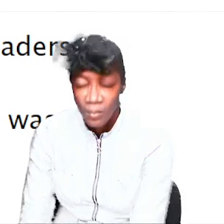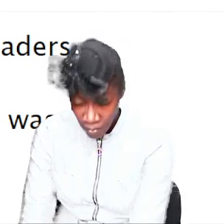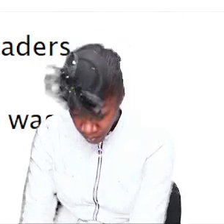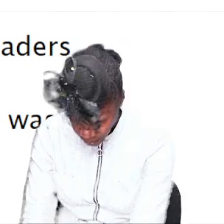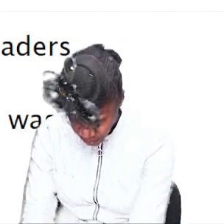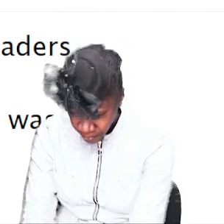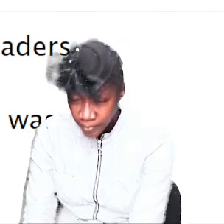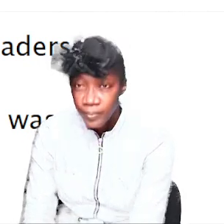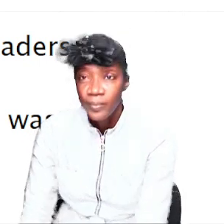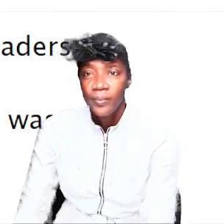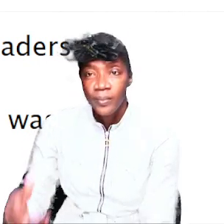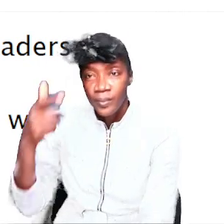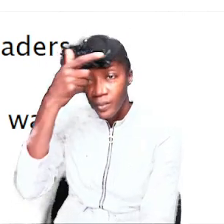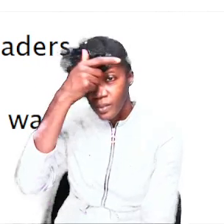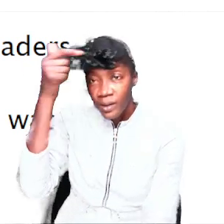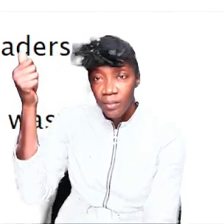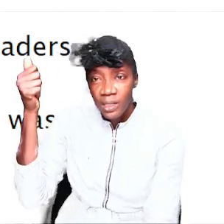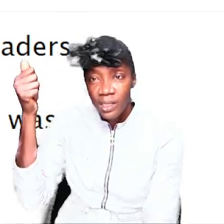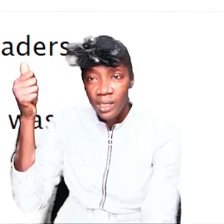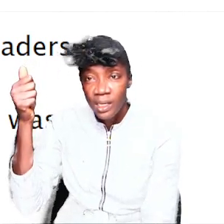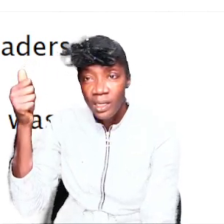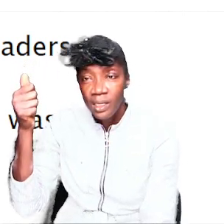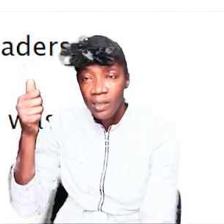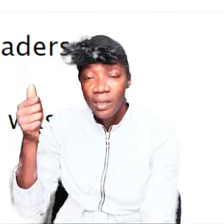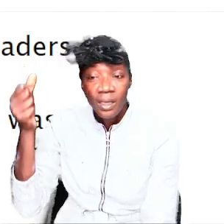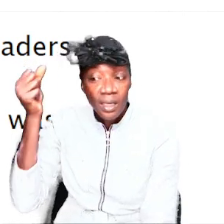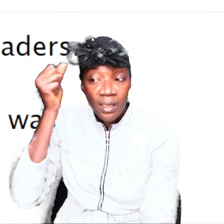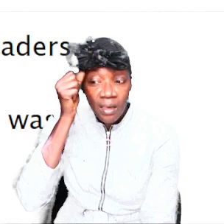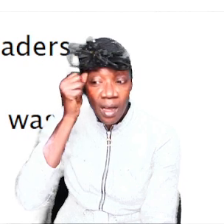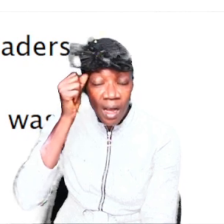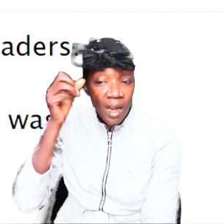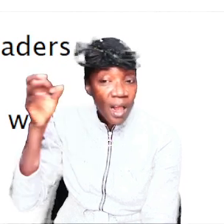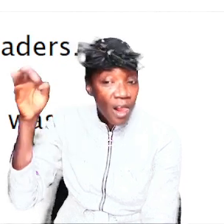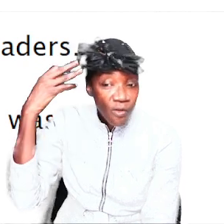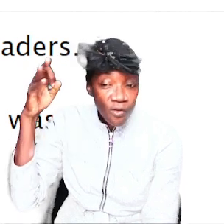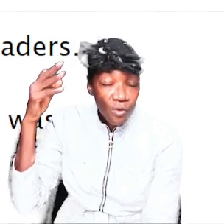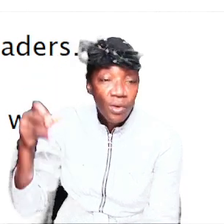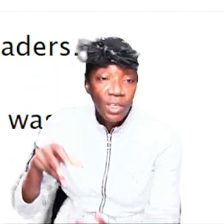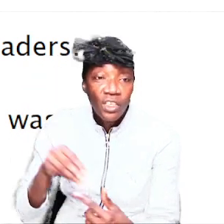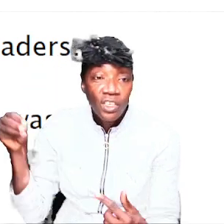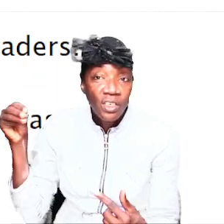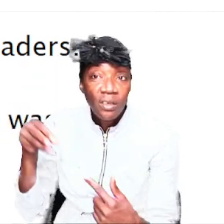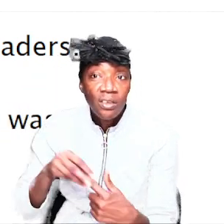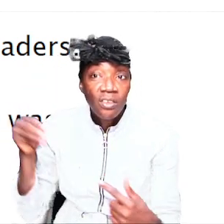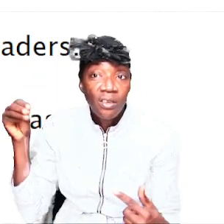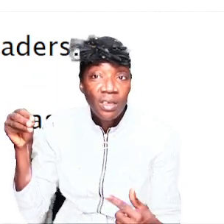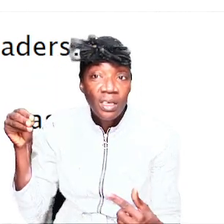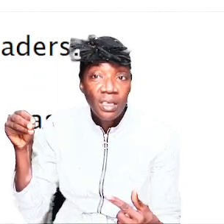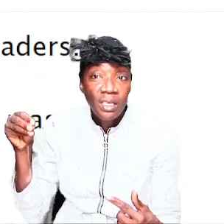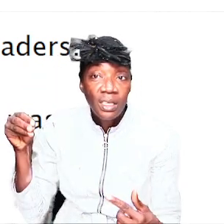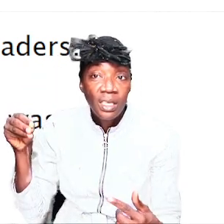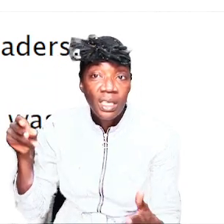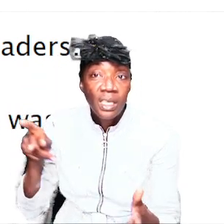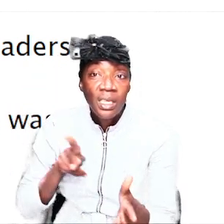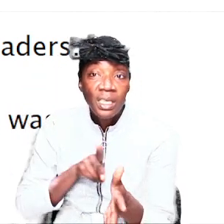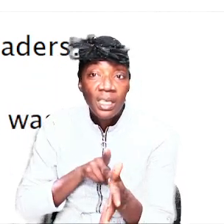It was because of Saul's foolish decision he was about to kill his son.